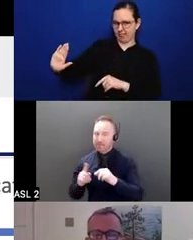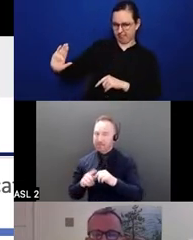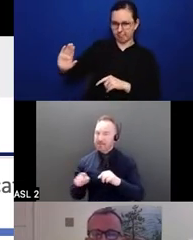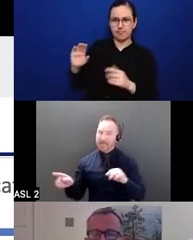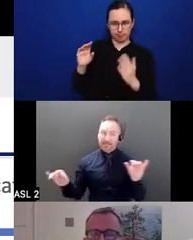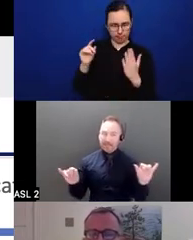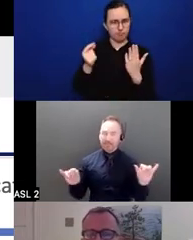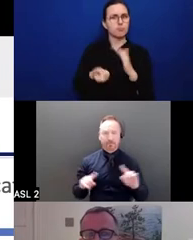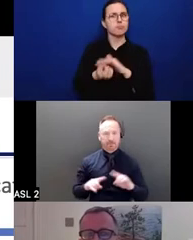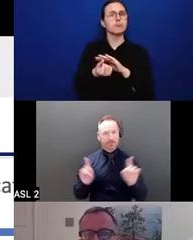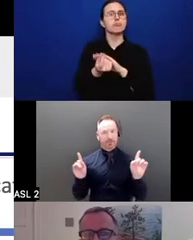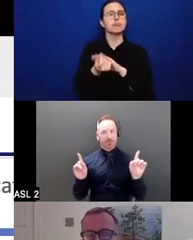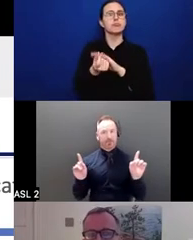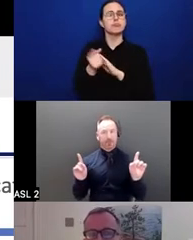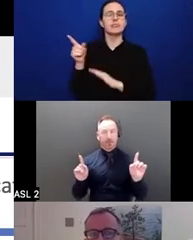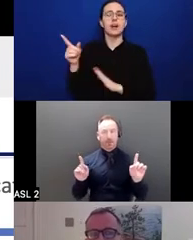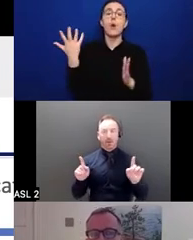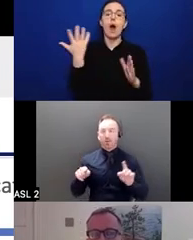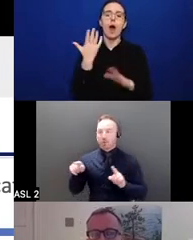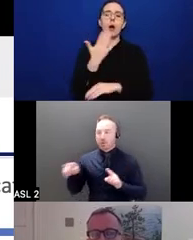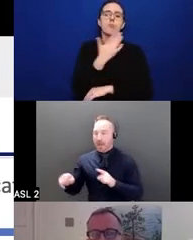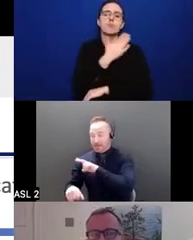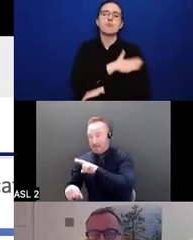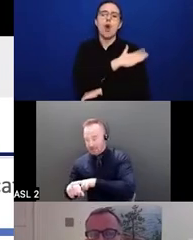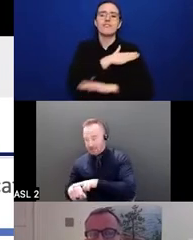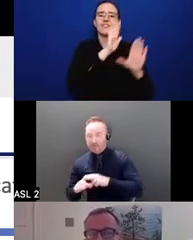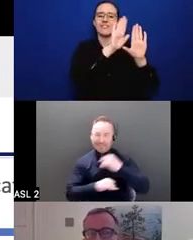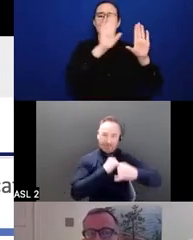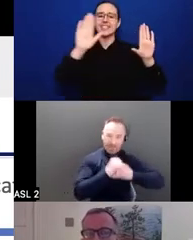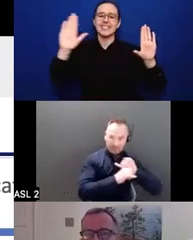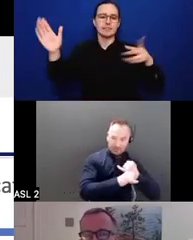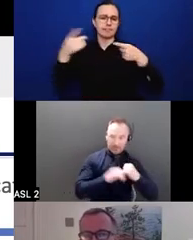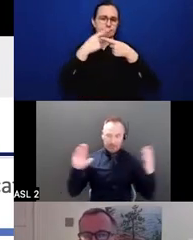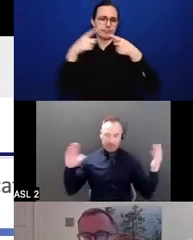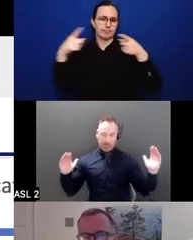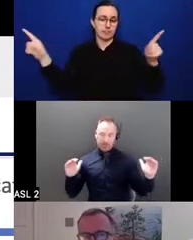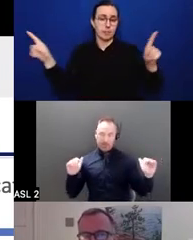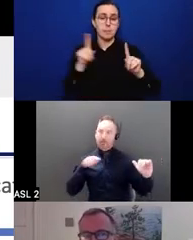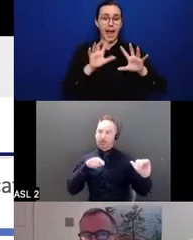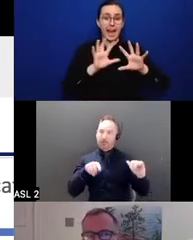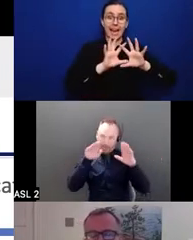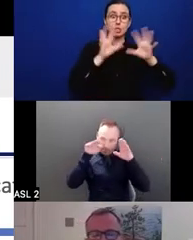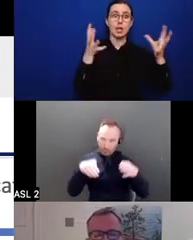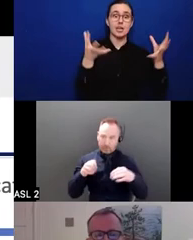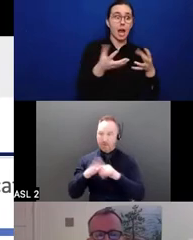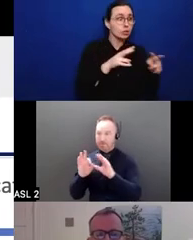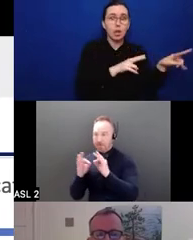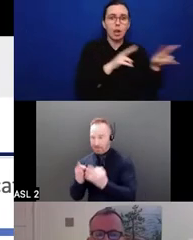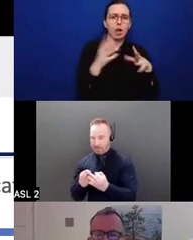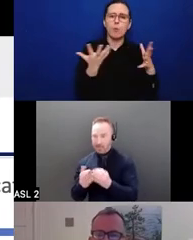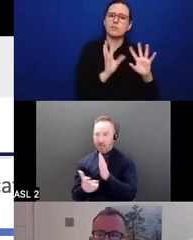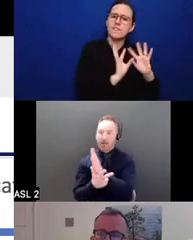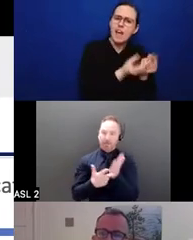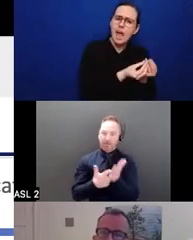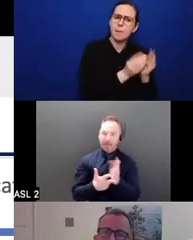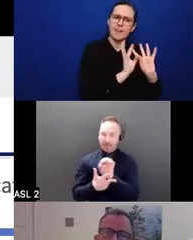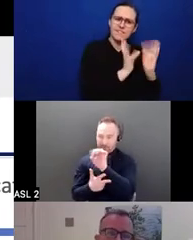this national, international comparison, we see more focus on family, and then followed by education and living